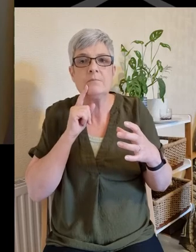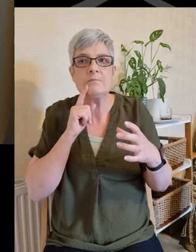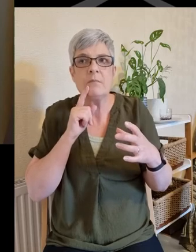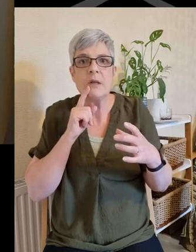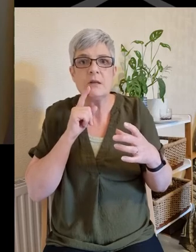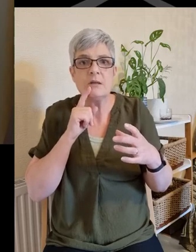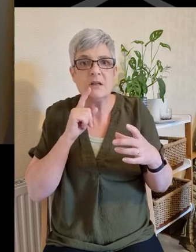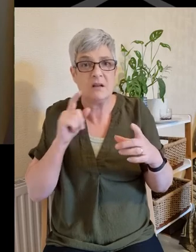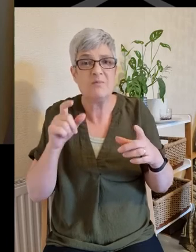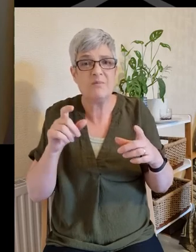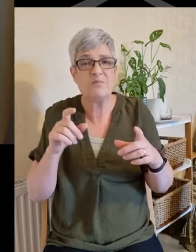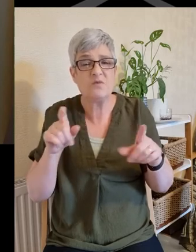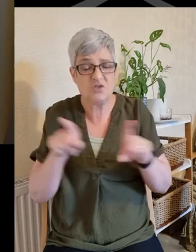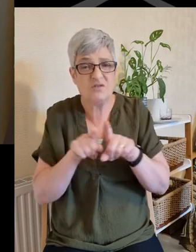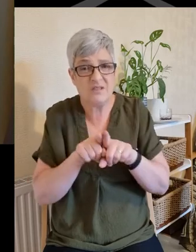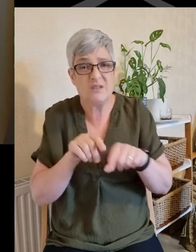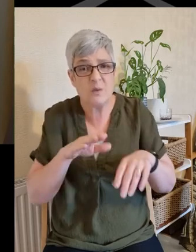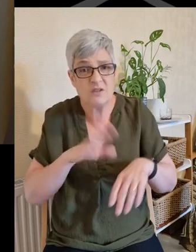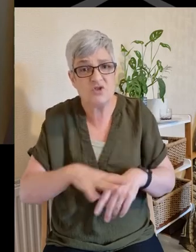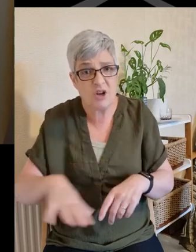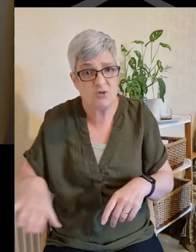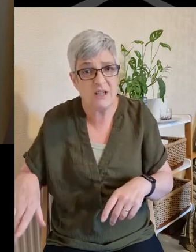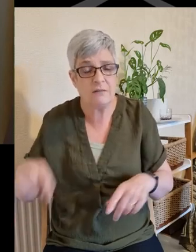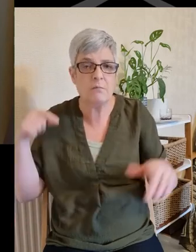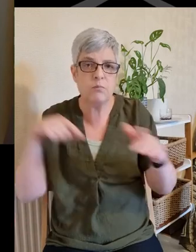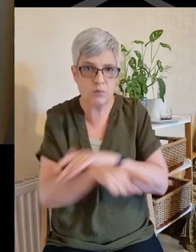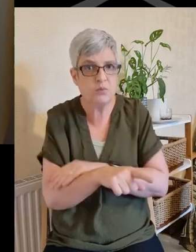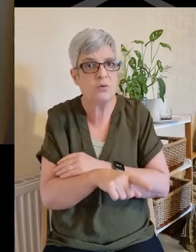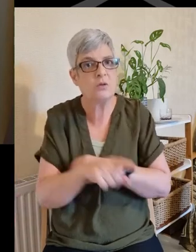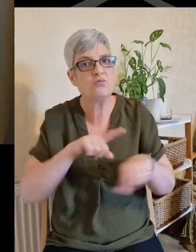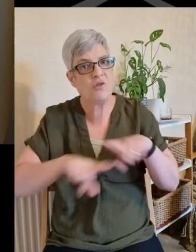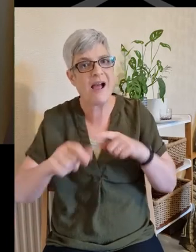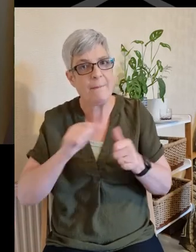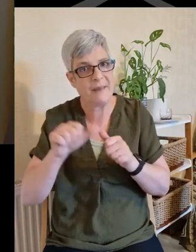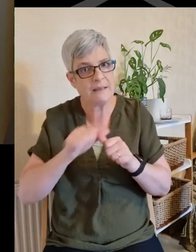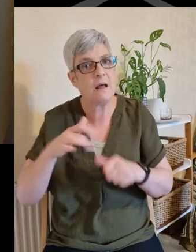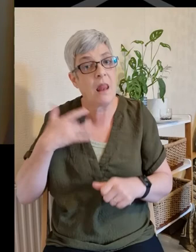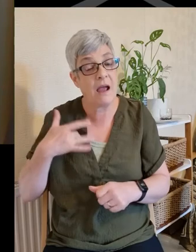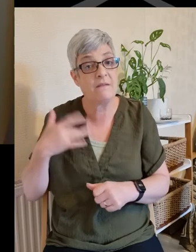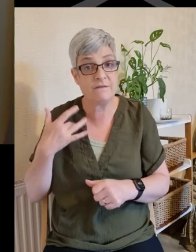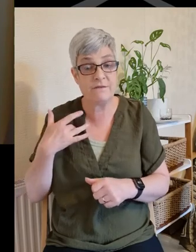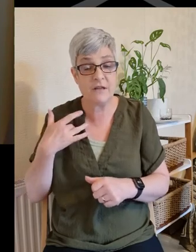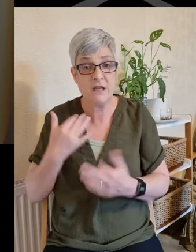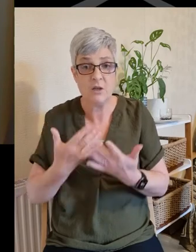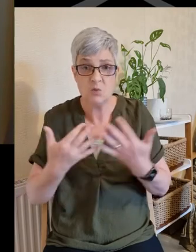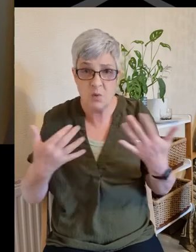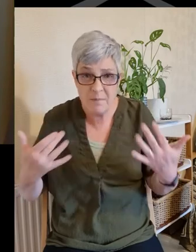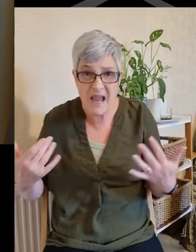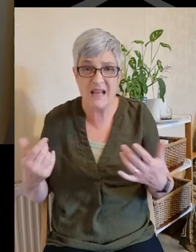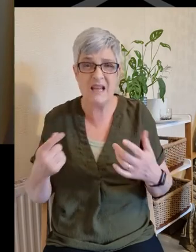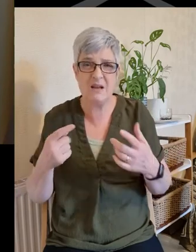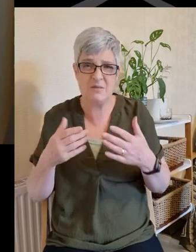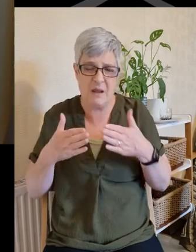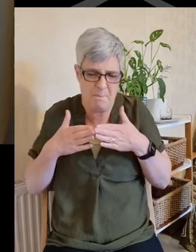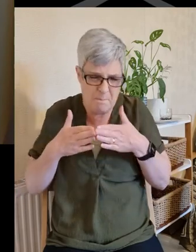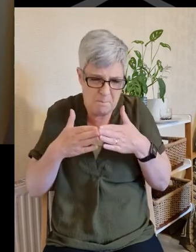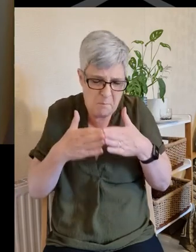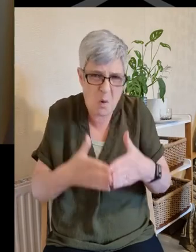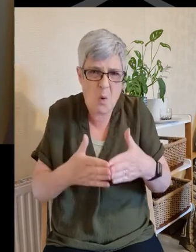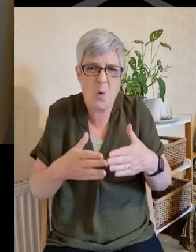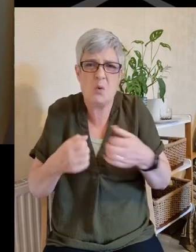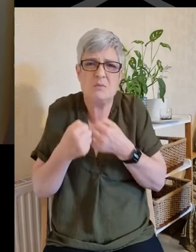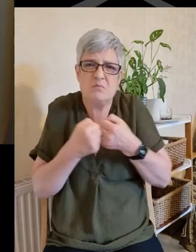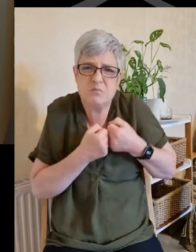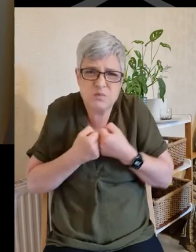unaccompanied children, fleeing their homelands to find a better life. So many crowding into small, inadequate